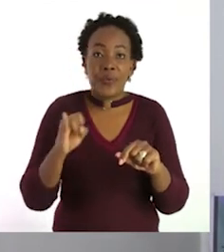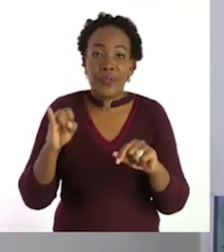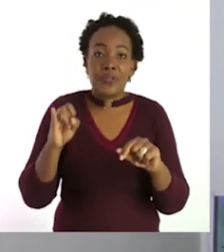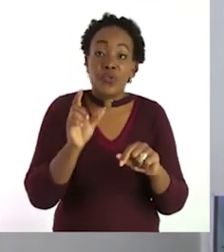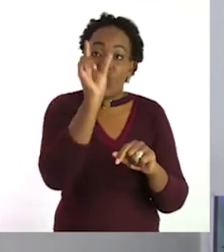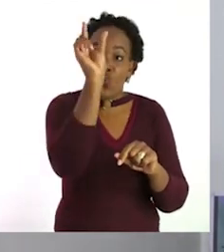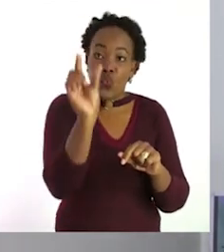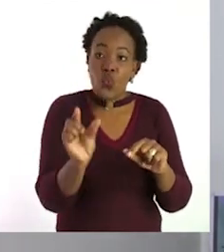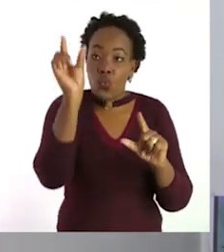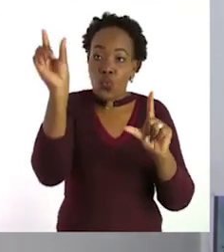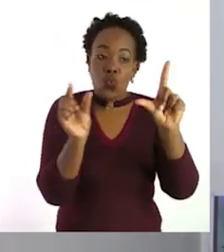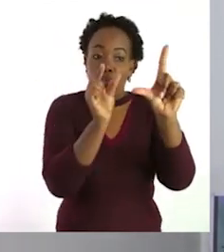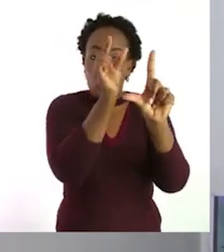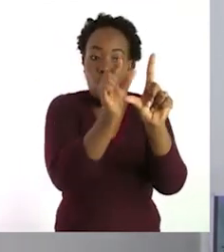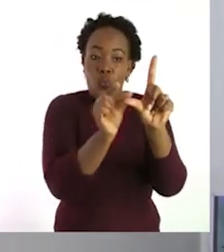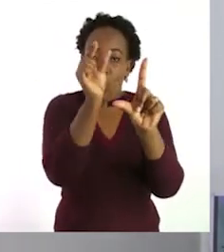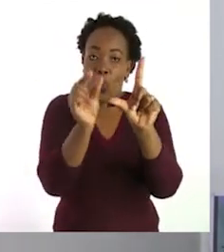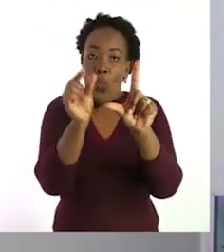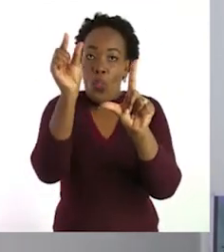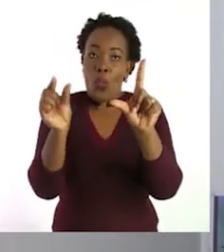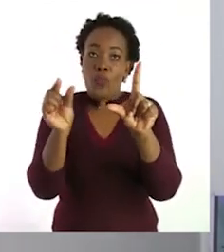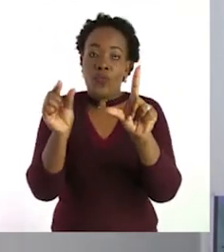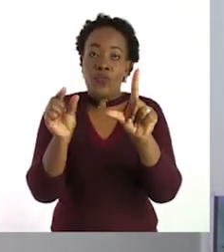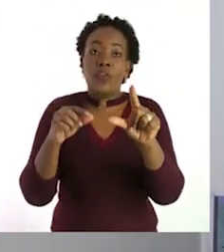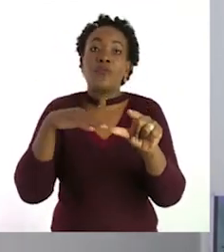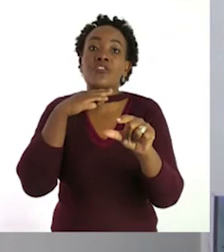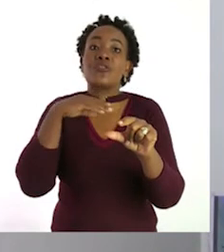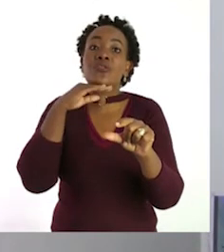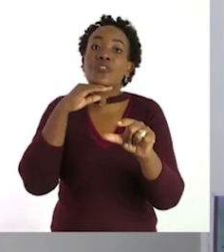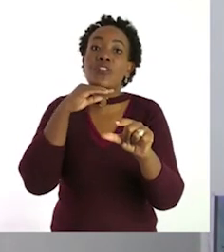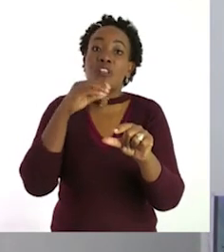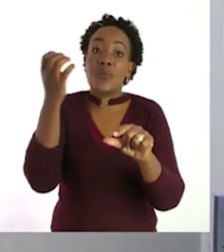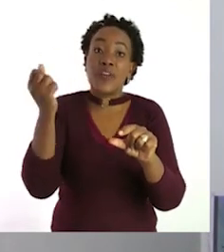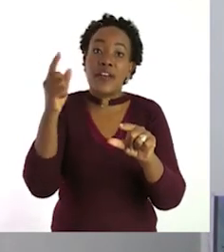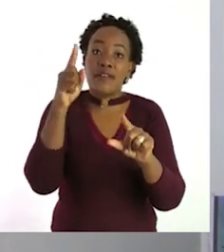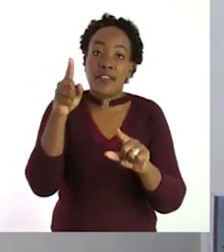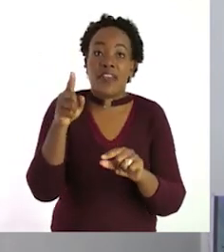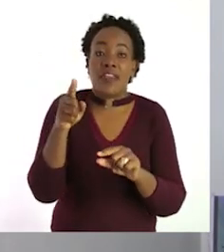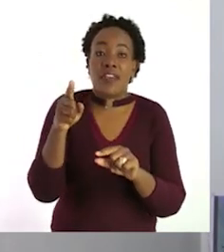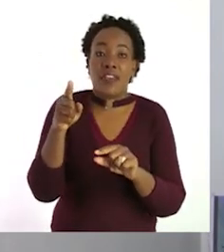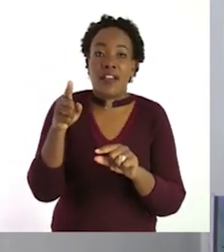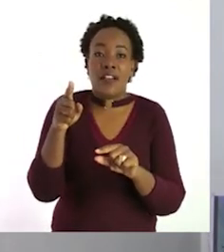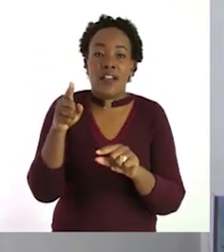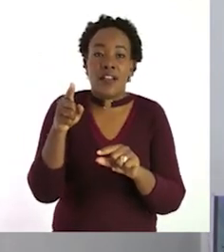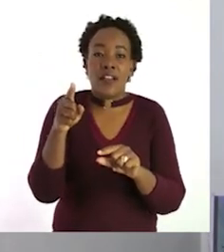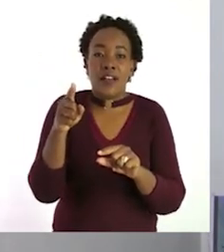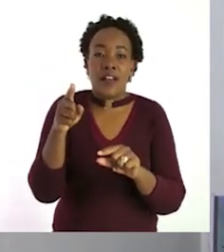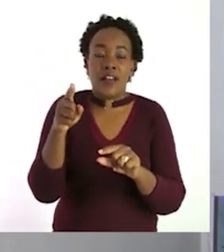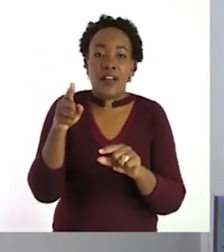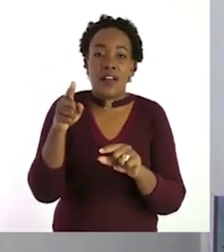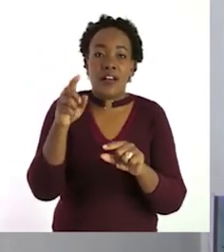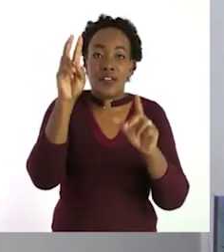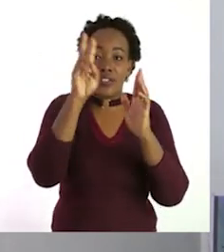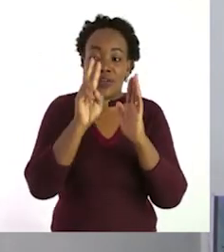from the story which is given here. Let's read the story.